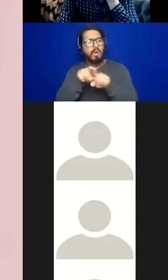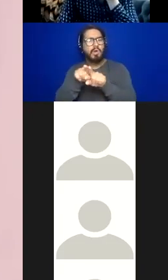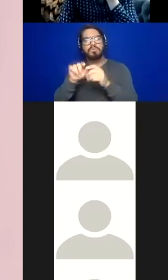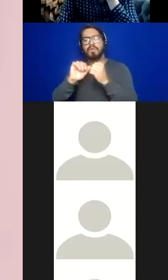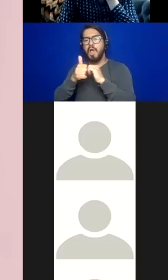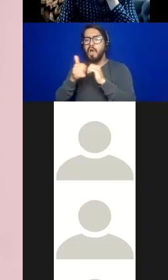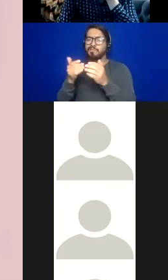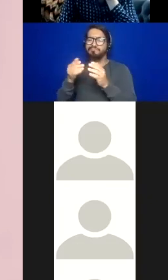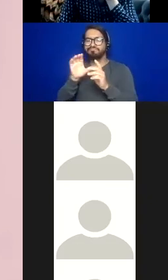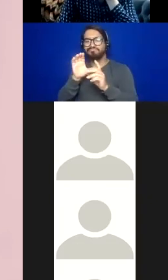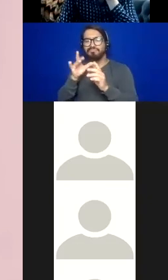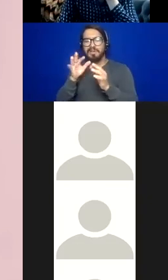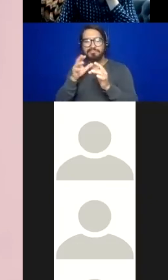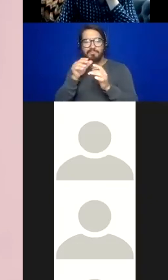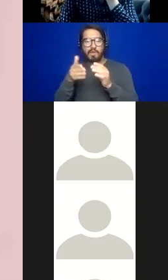care.